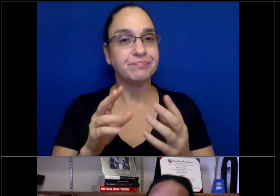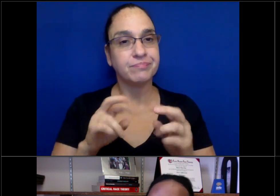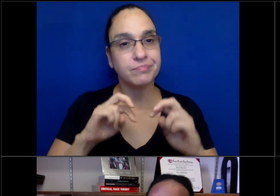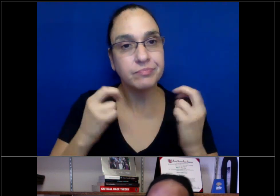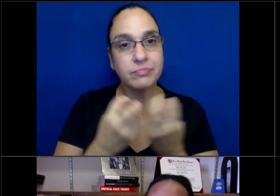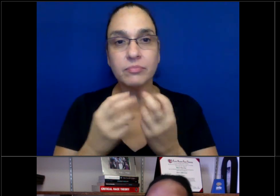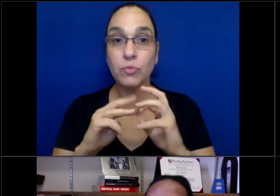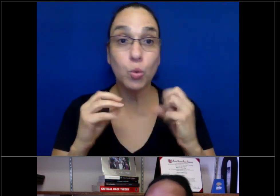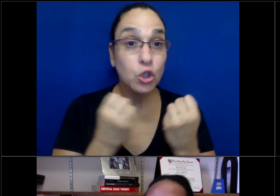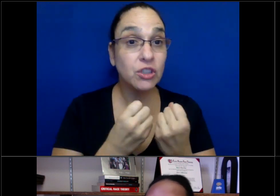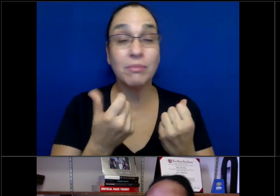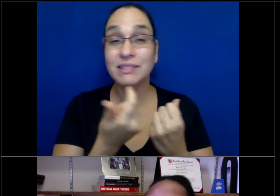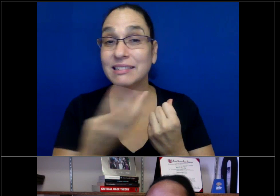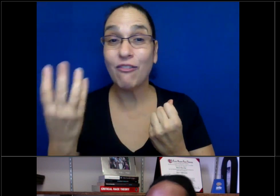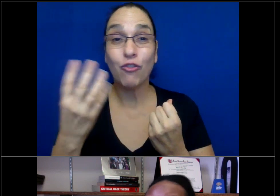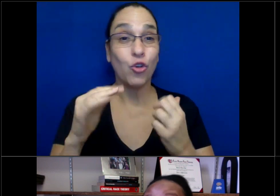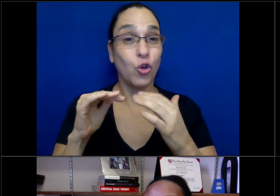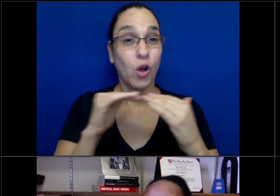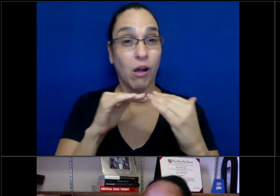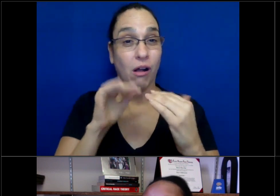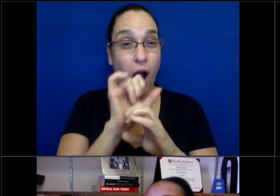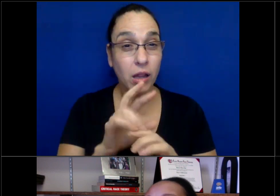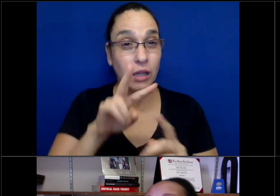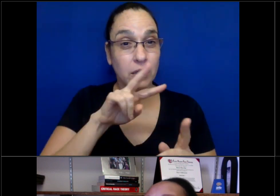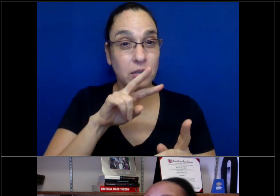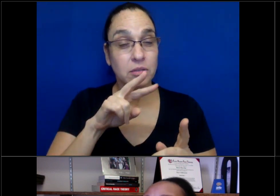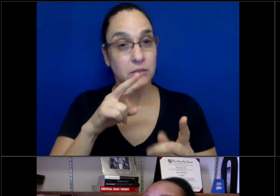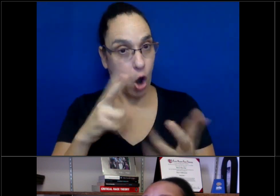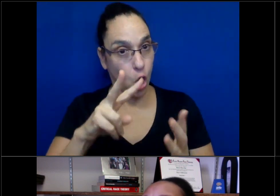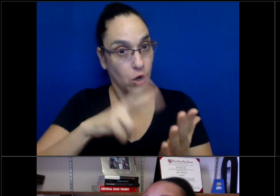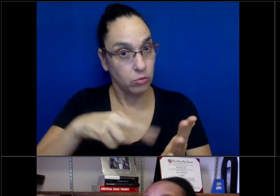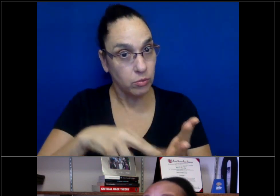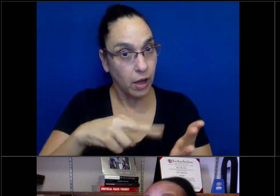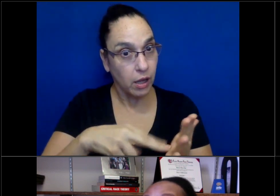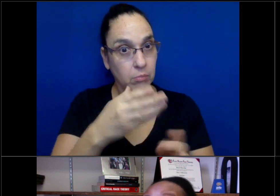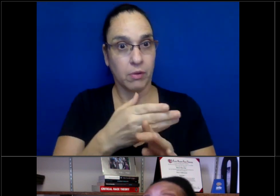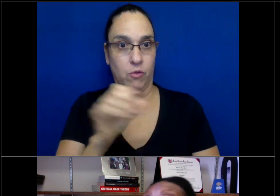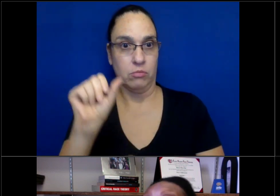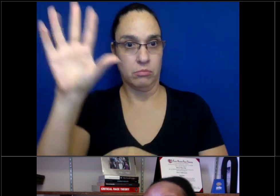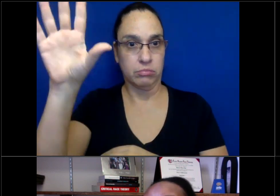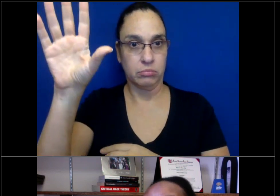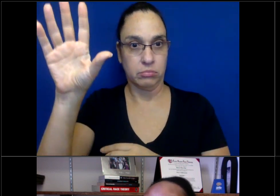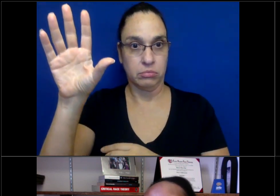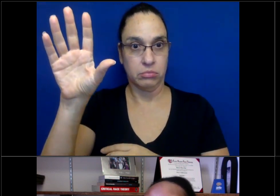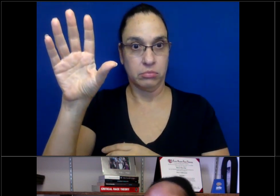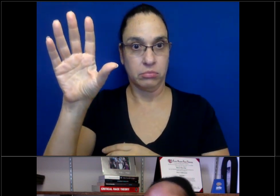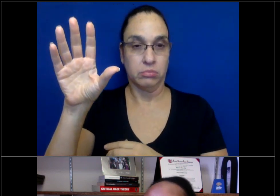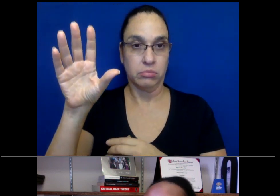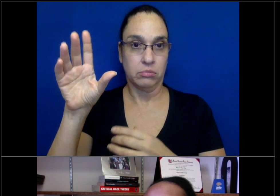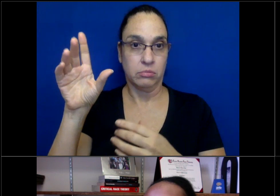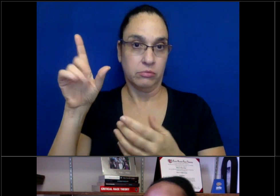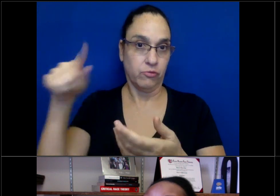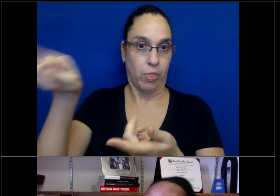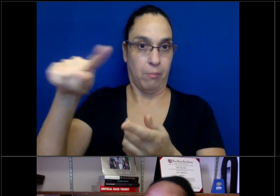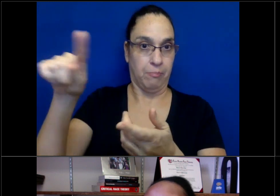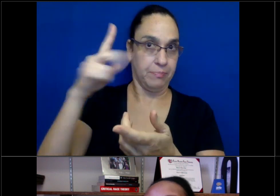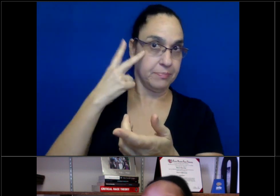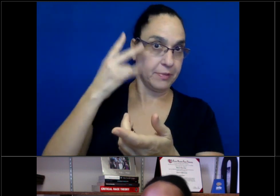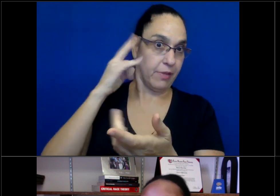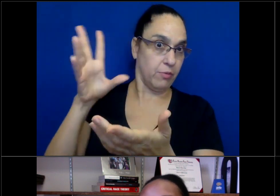different eyes before it sort of gets sent out, is important for me. Because that means like